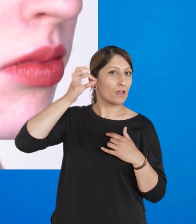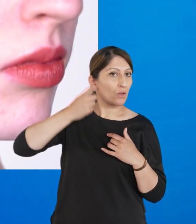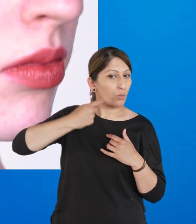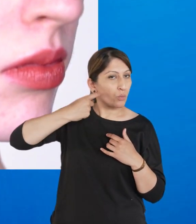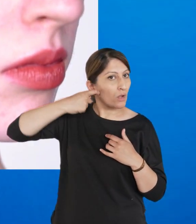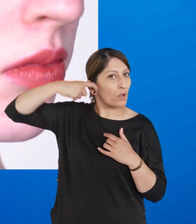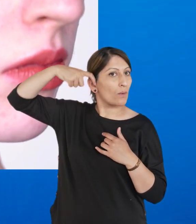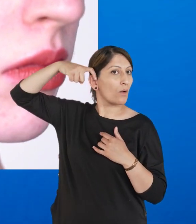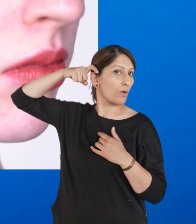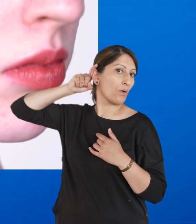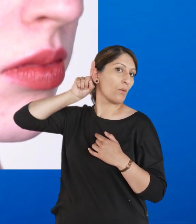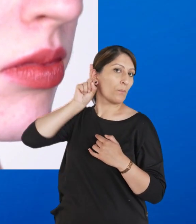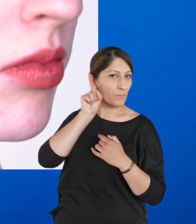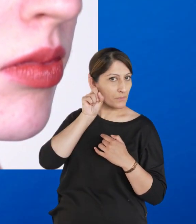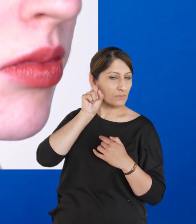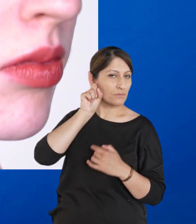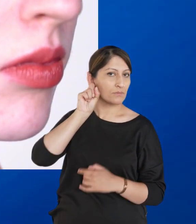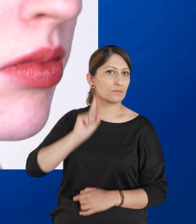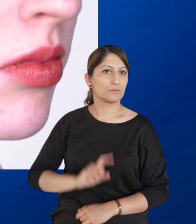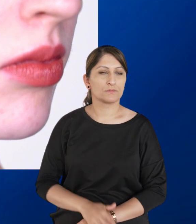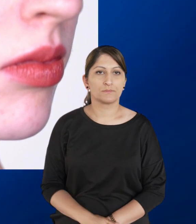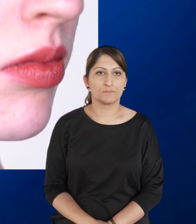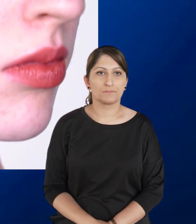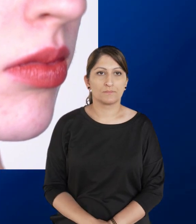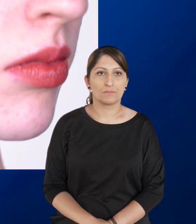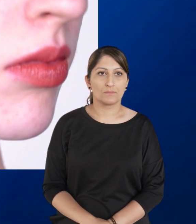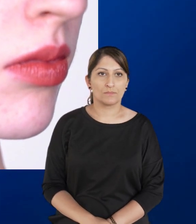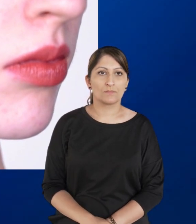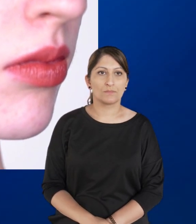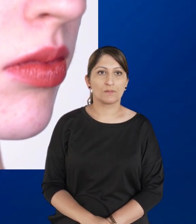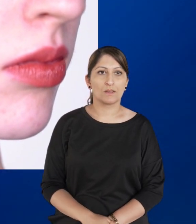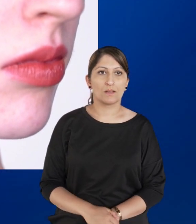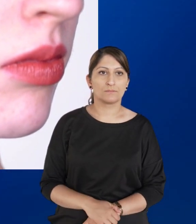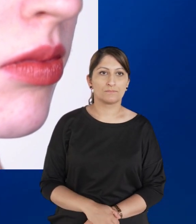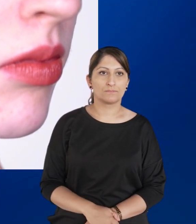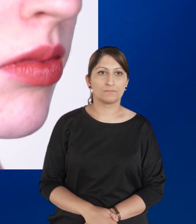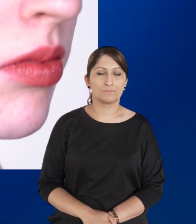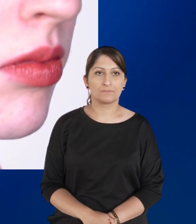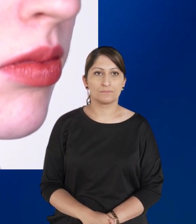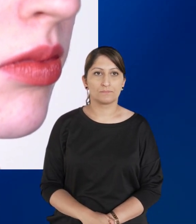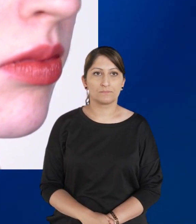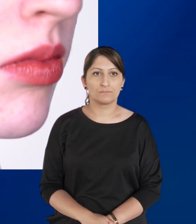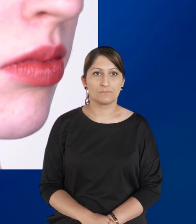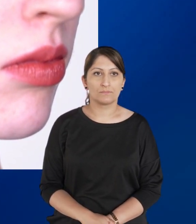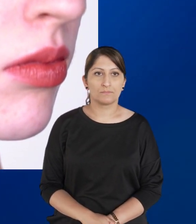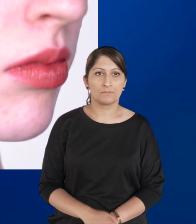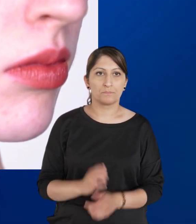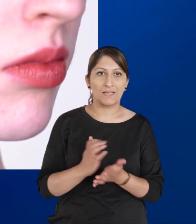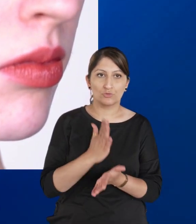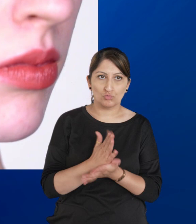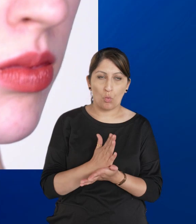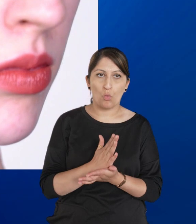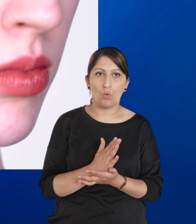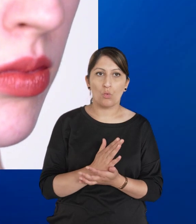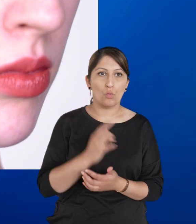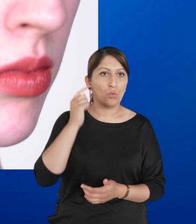it forwards towards your nose, then slide it behind your ear as if you were tucking something behind your ear. Ensure that the